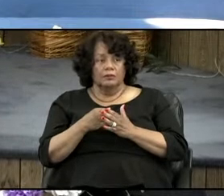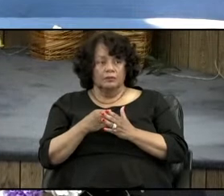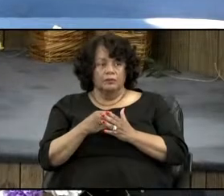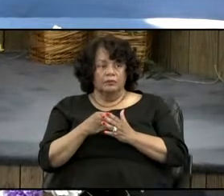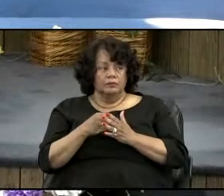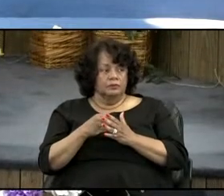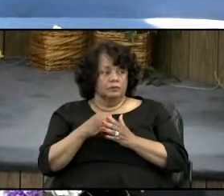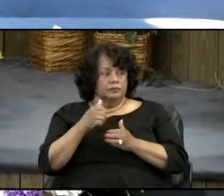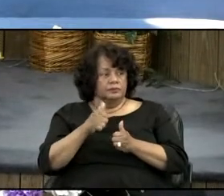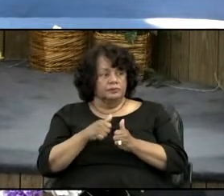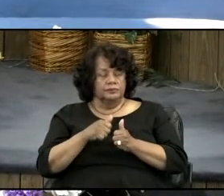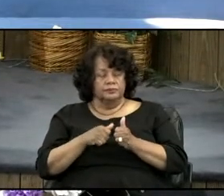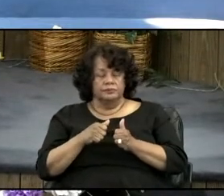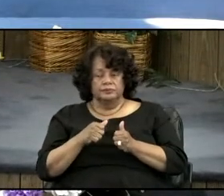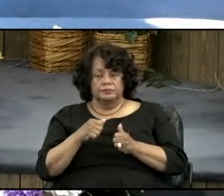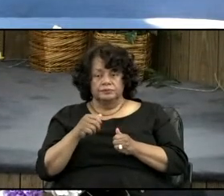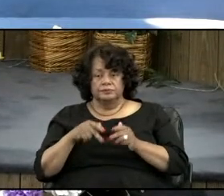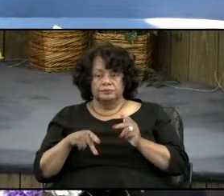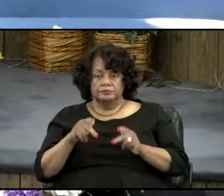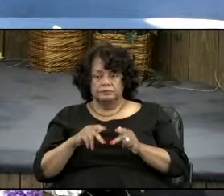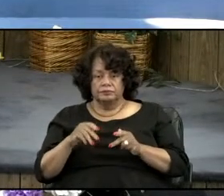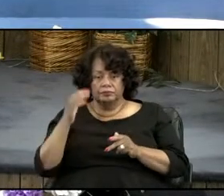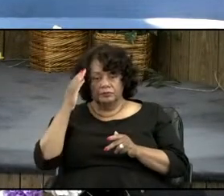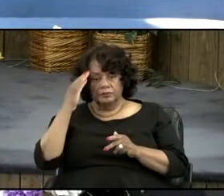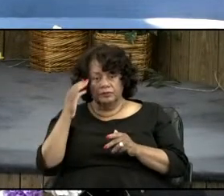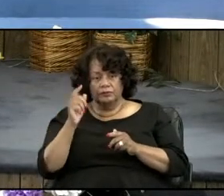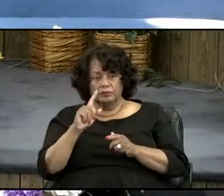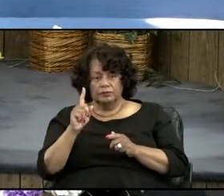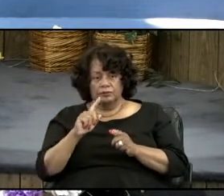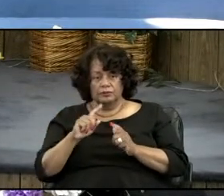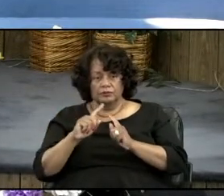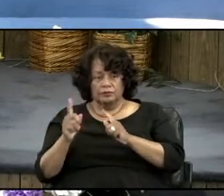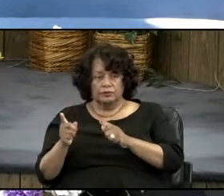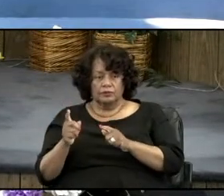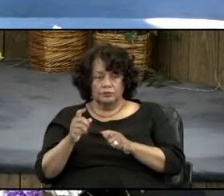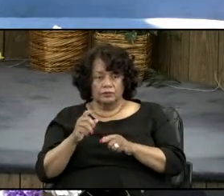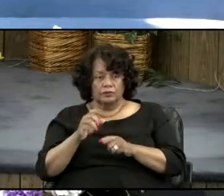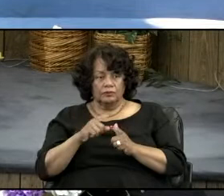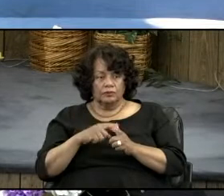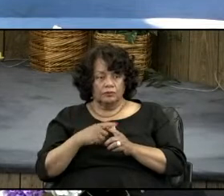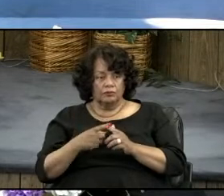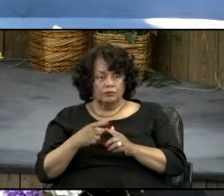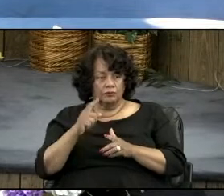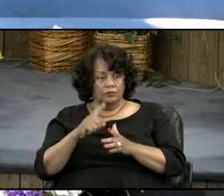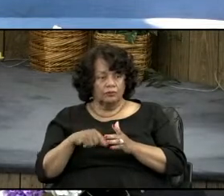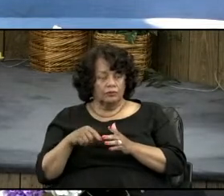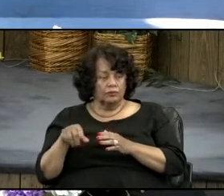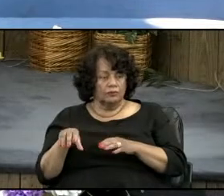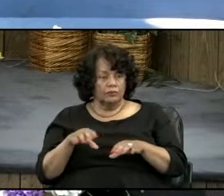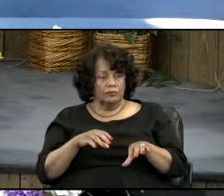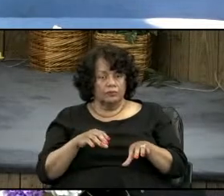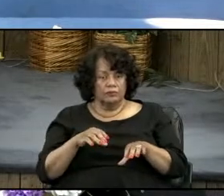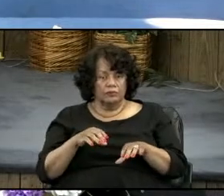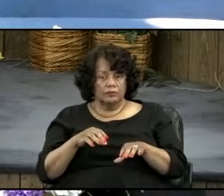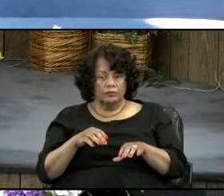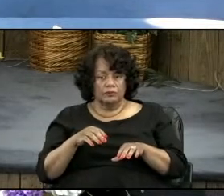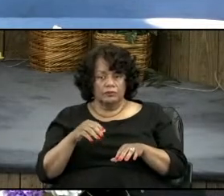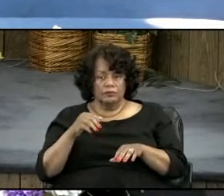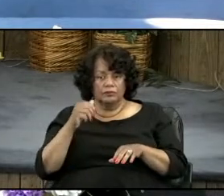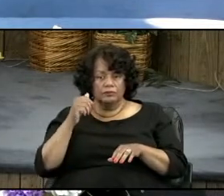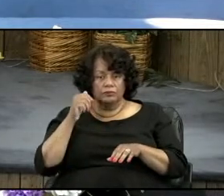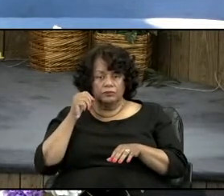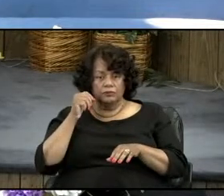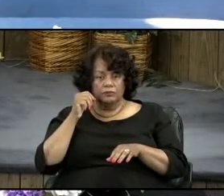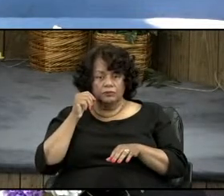sure everybody knows where to go and what to do. Ask Brother Carey or any of those men. Brother Montgomery is back there. any